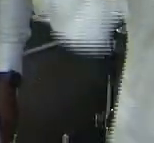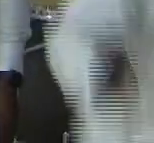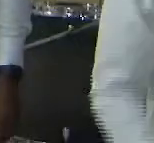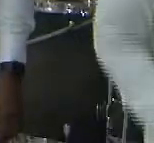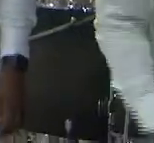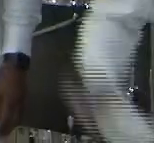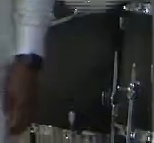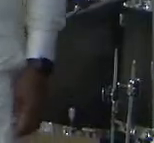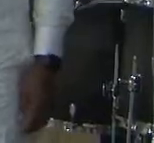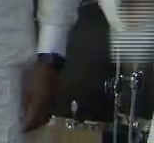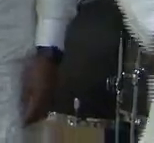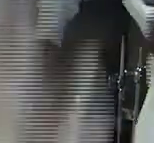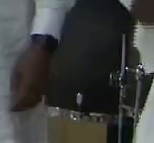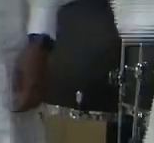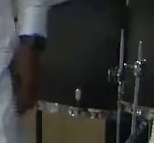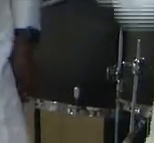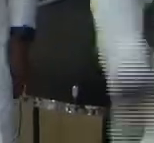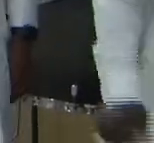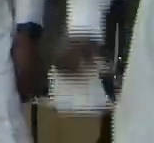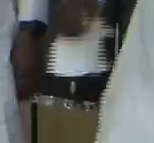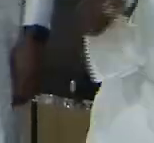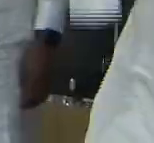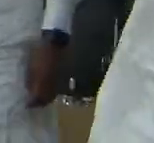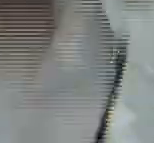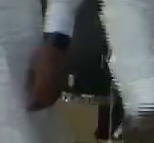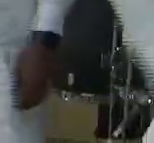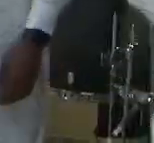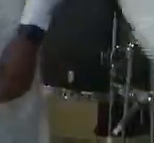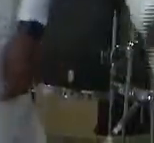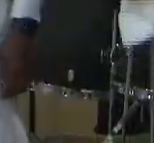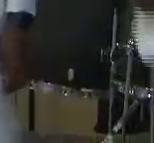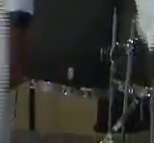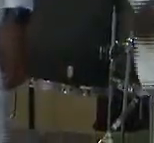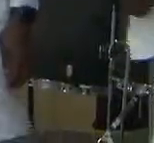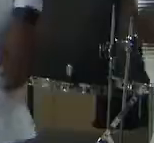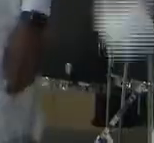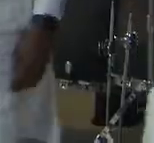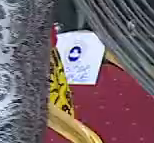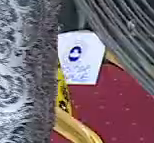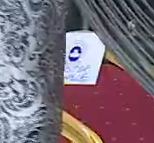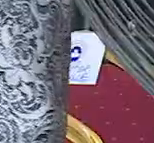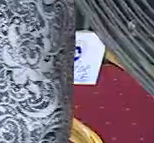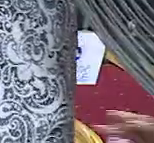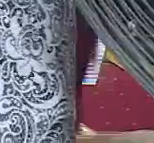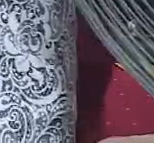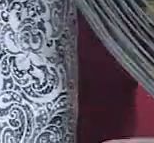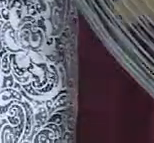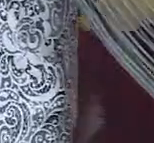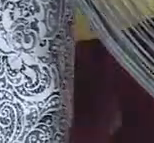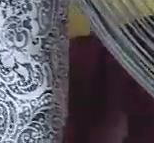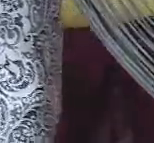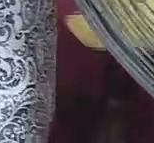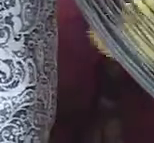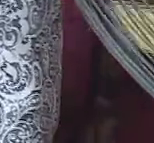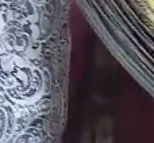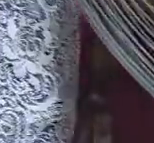jehovaacome yourence we welcome the